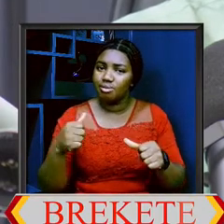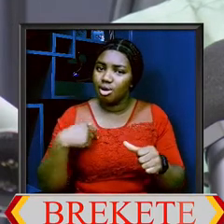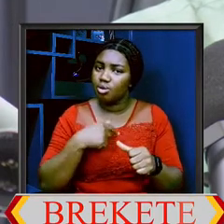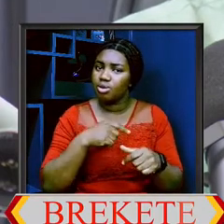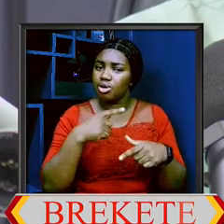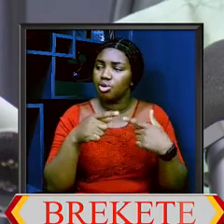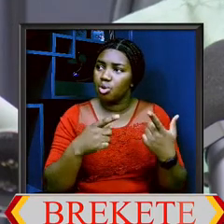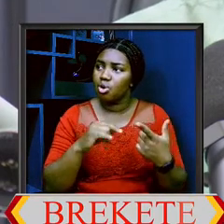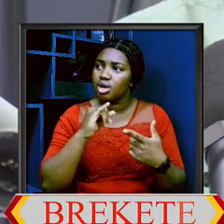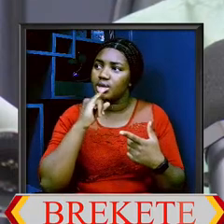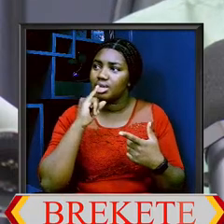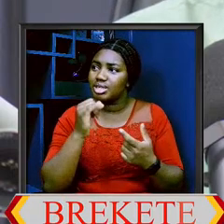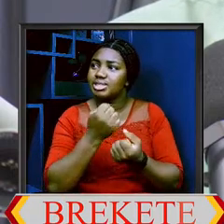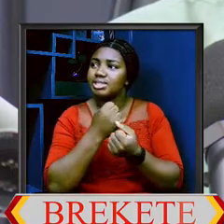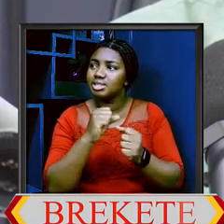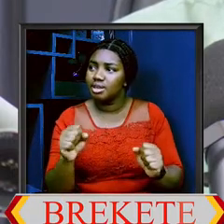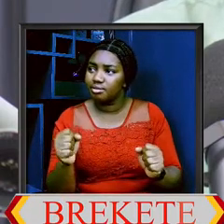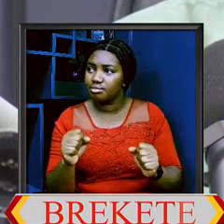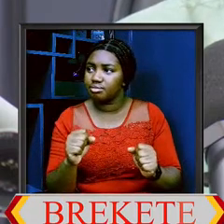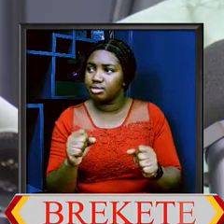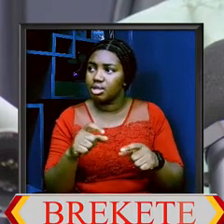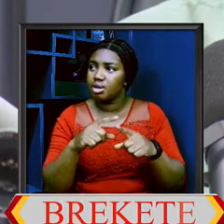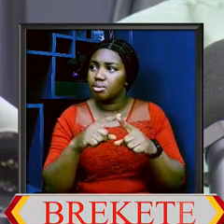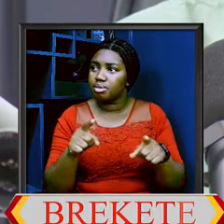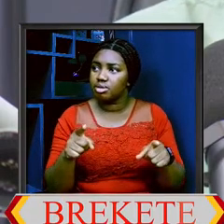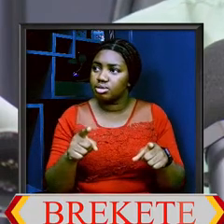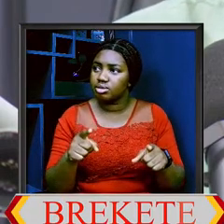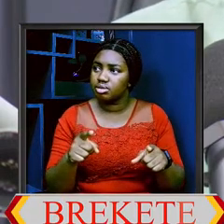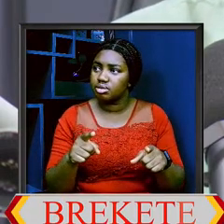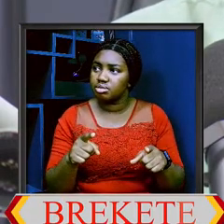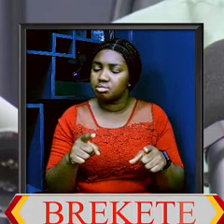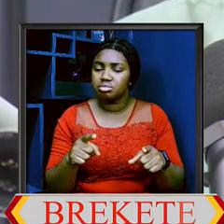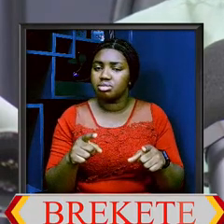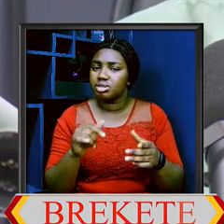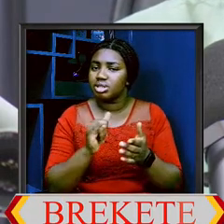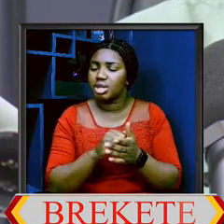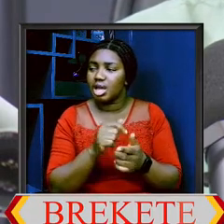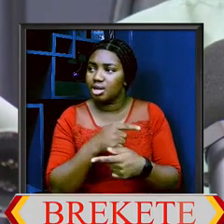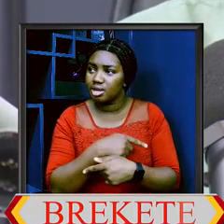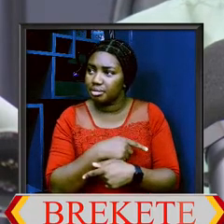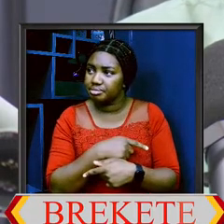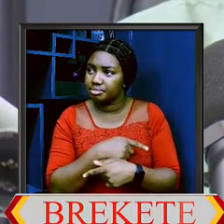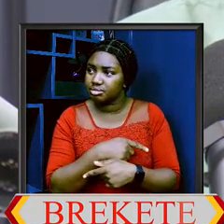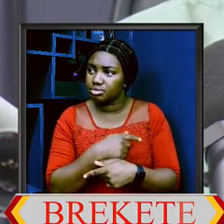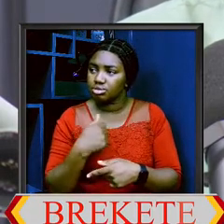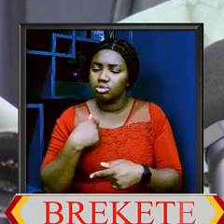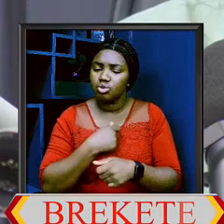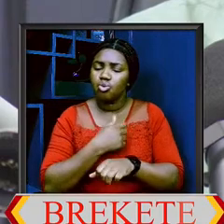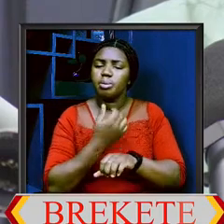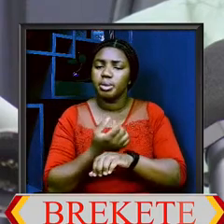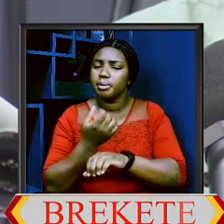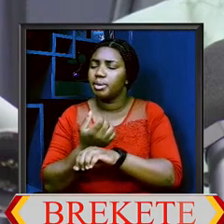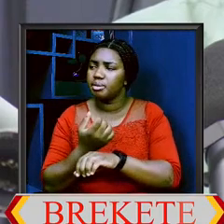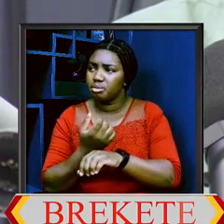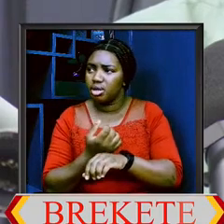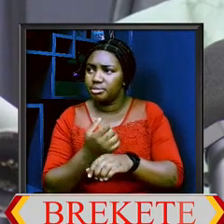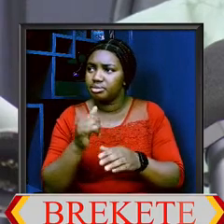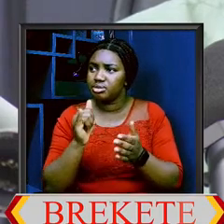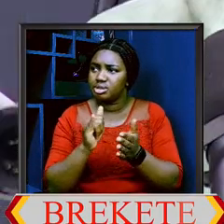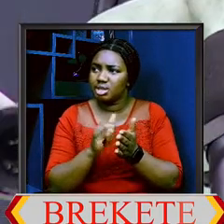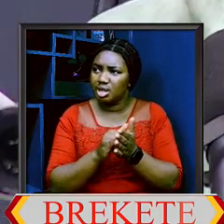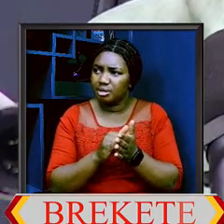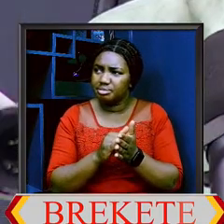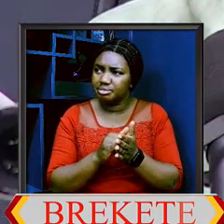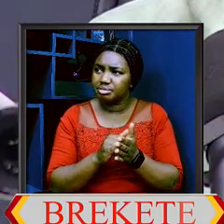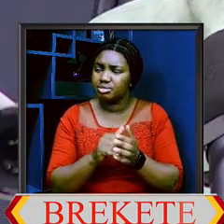going is saved M but unlike that day we pleaded that this